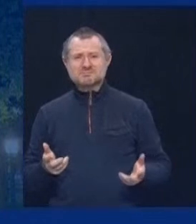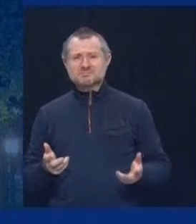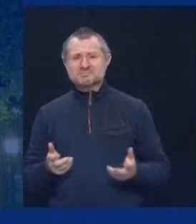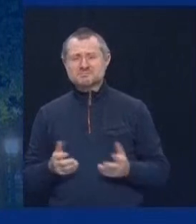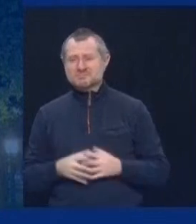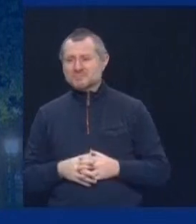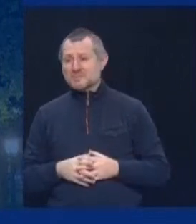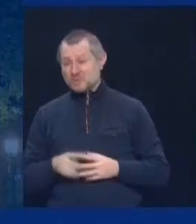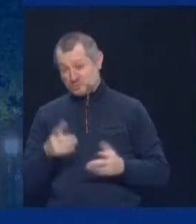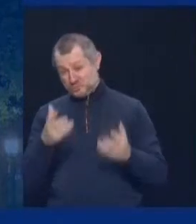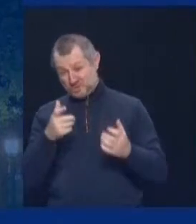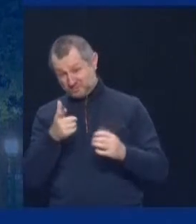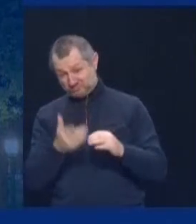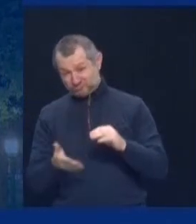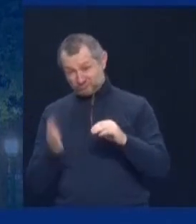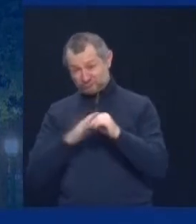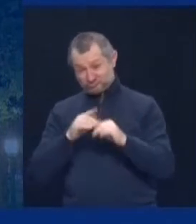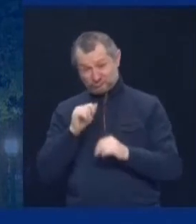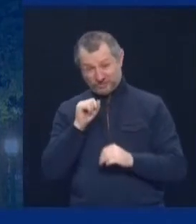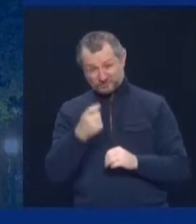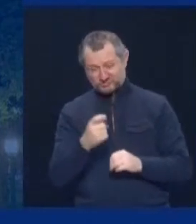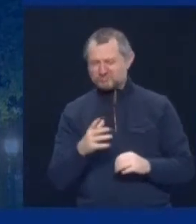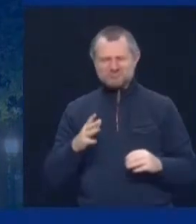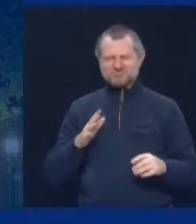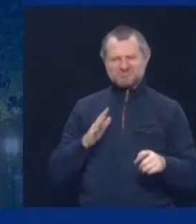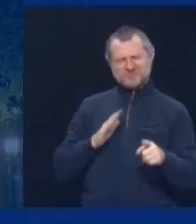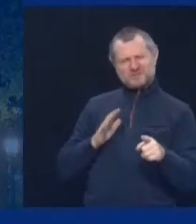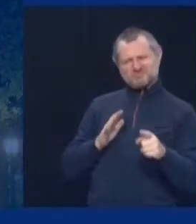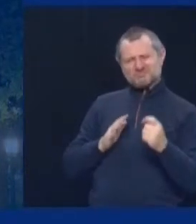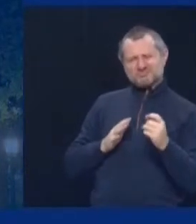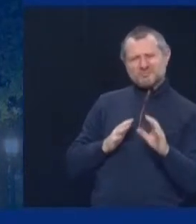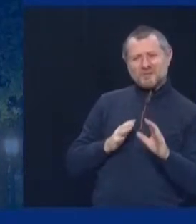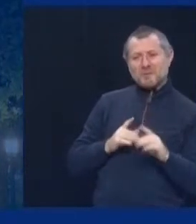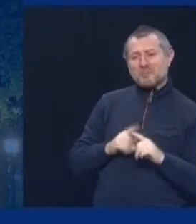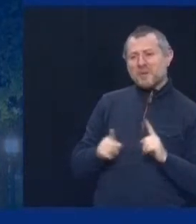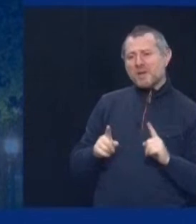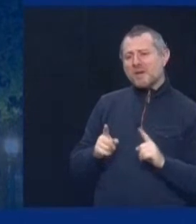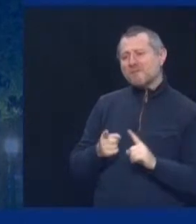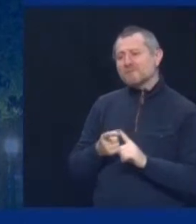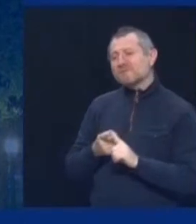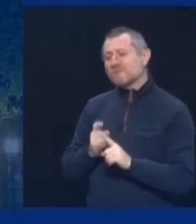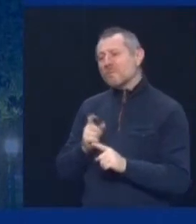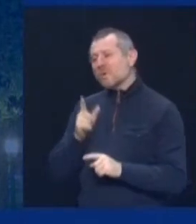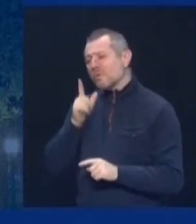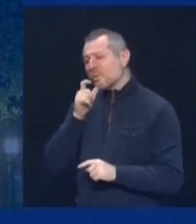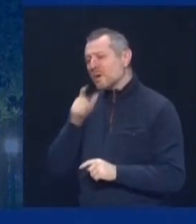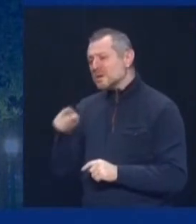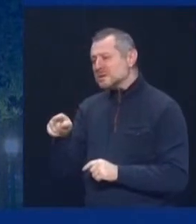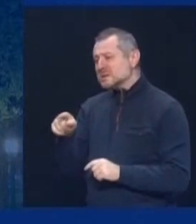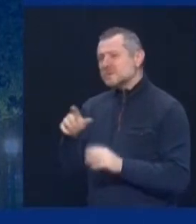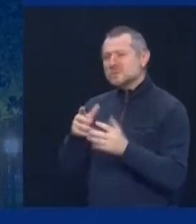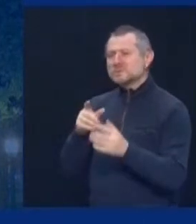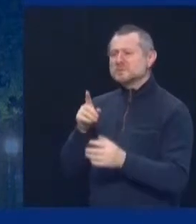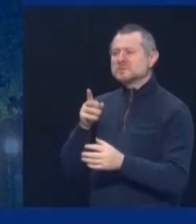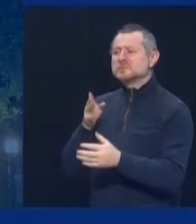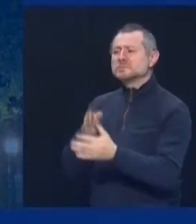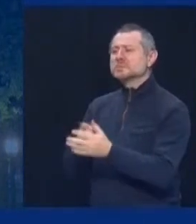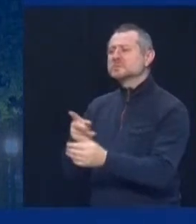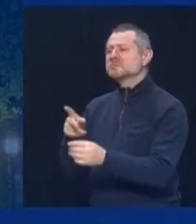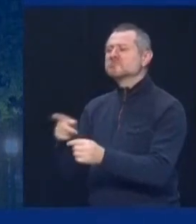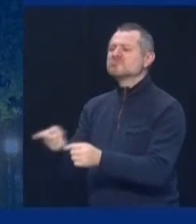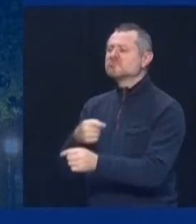You want to raise taxes? Fine. From who and where do they go? You want to do cuts for the